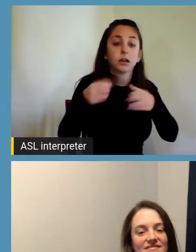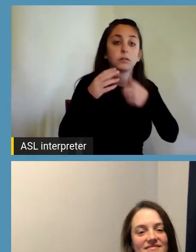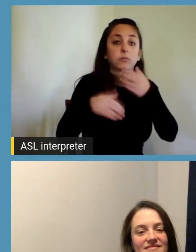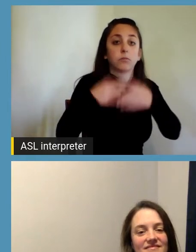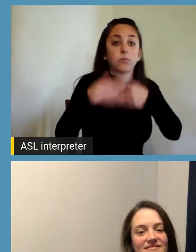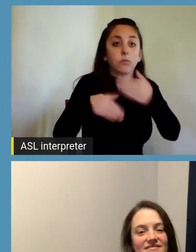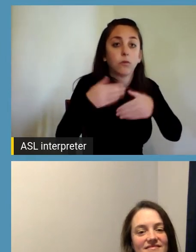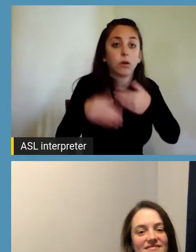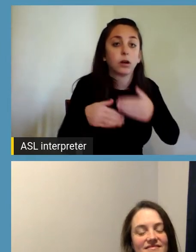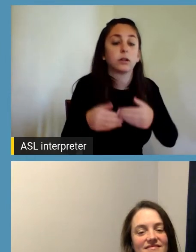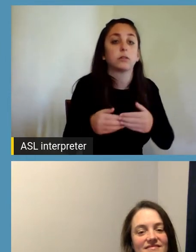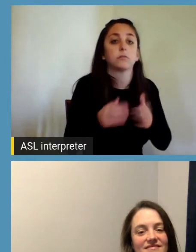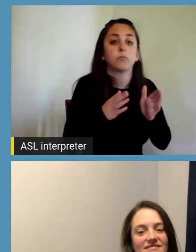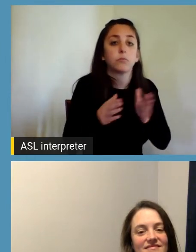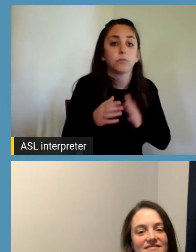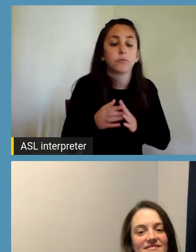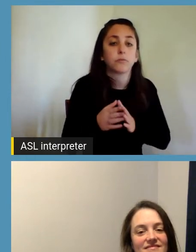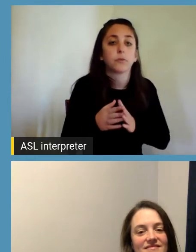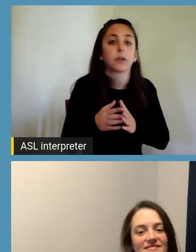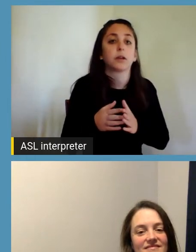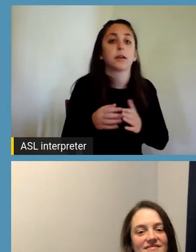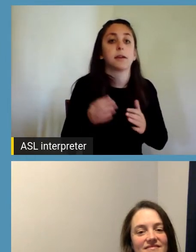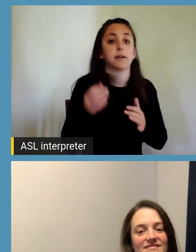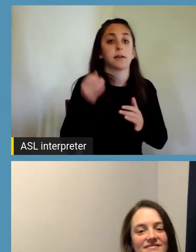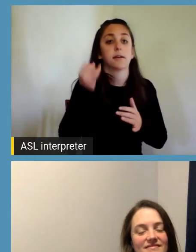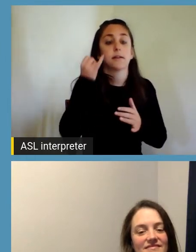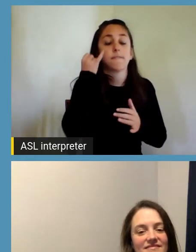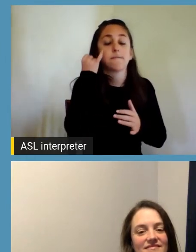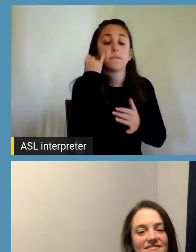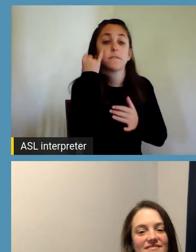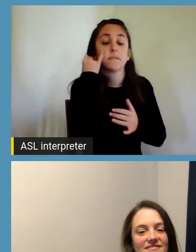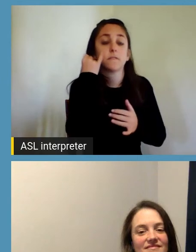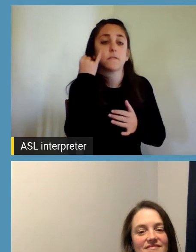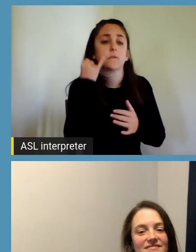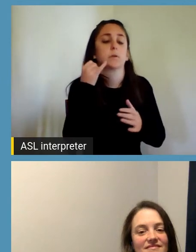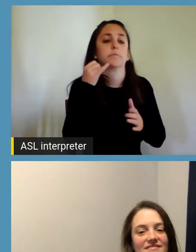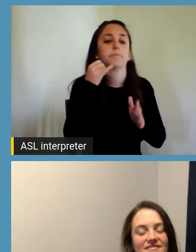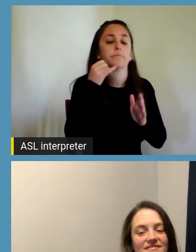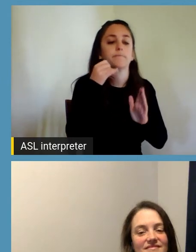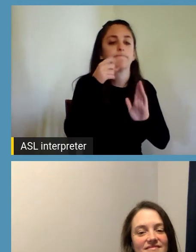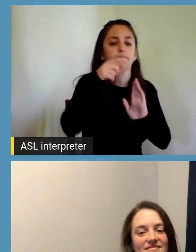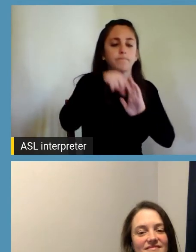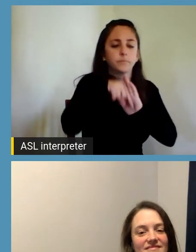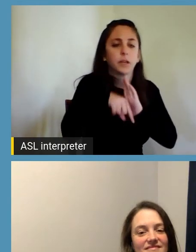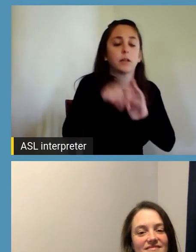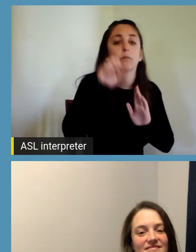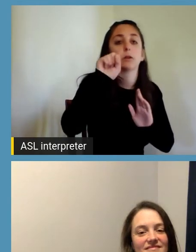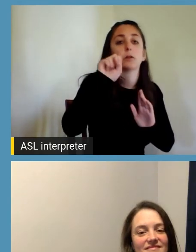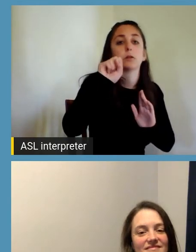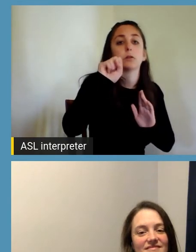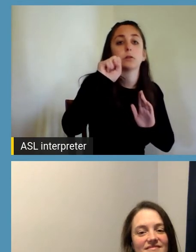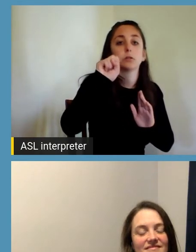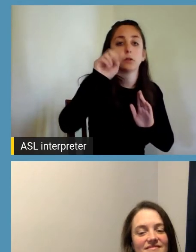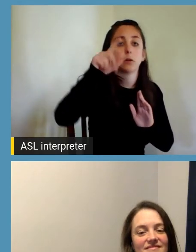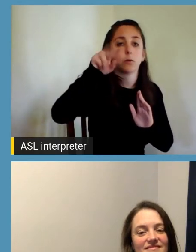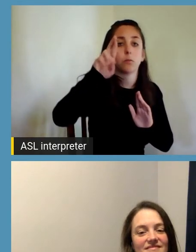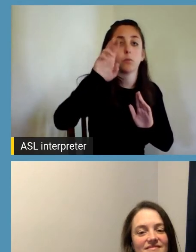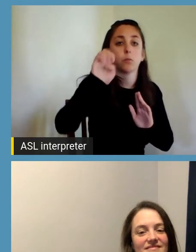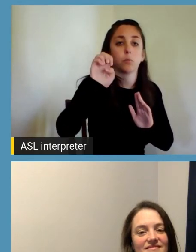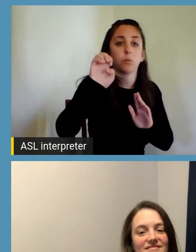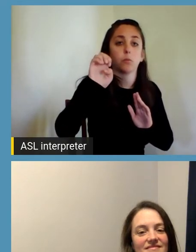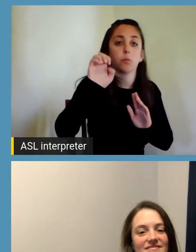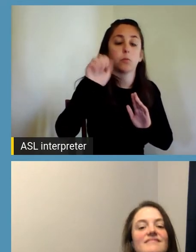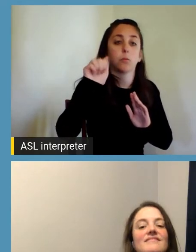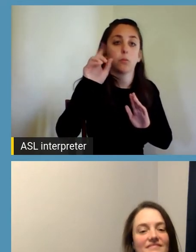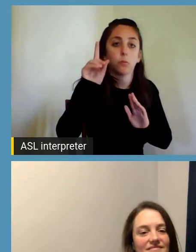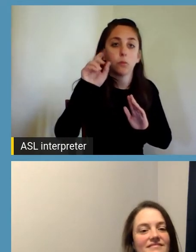purpose of optimizing. So when you just get in the weeds of it, for those spreadsheets that just have all the numbers, that can be for you, I